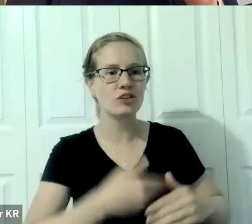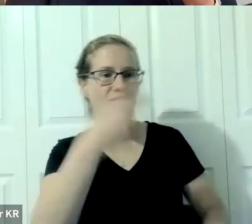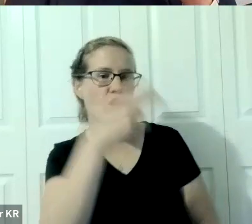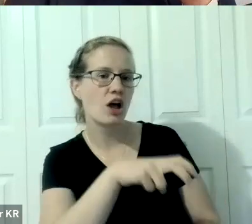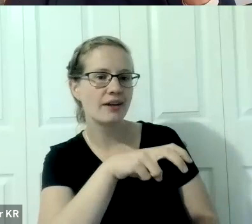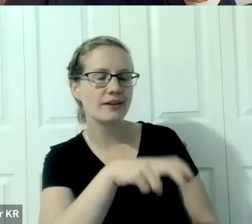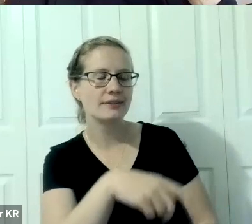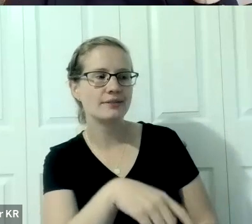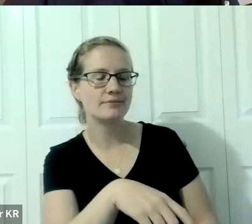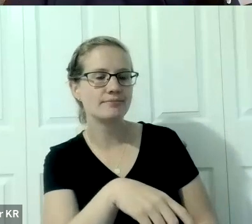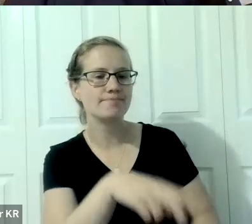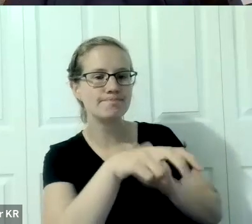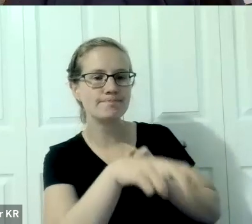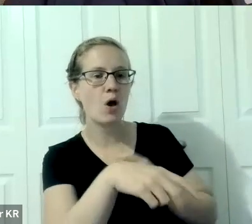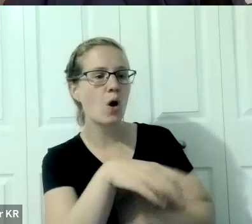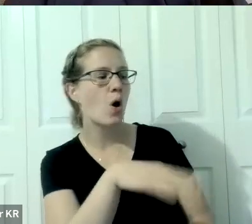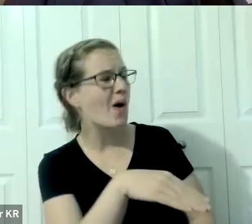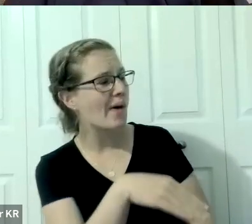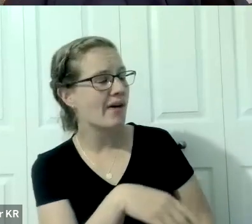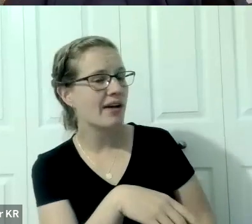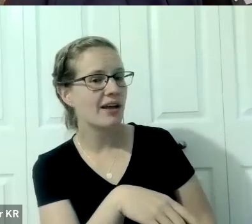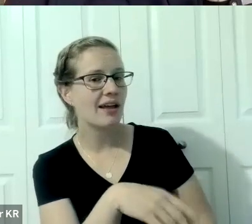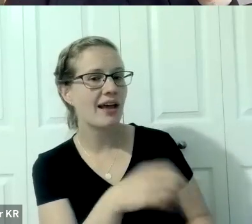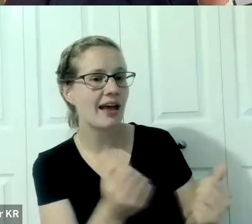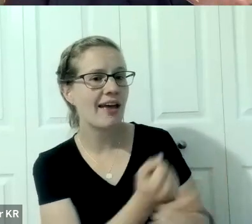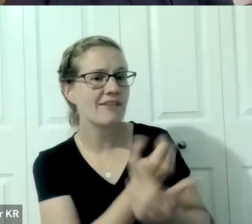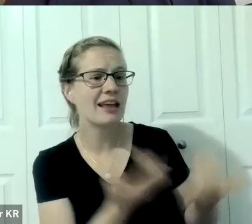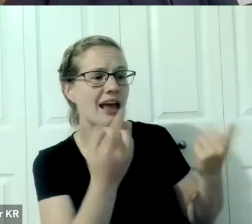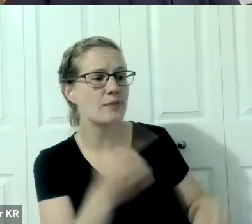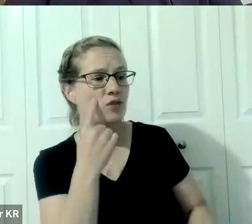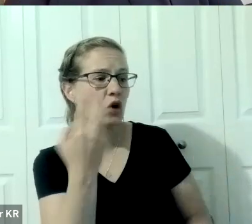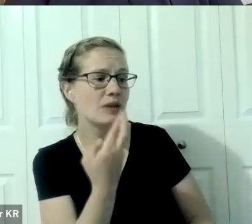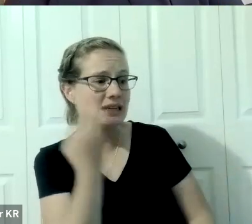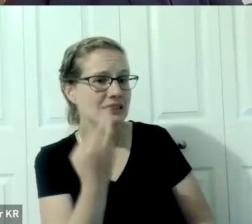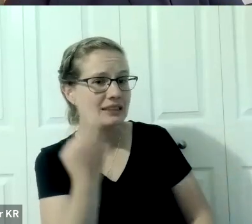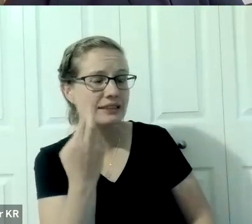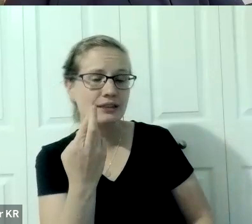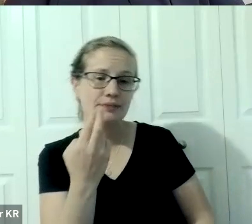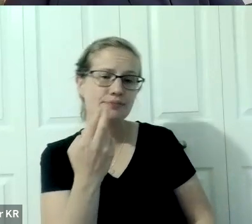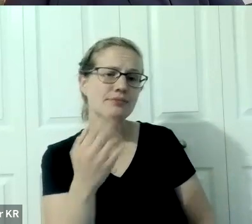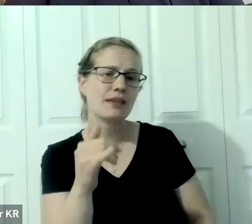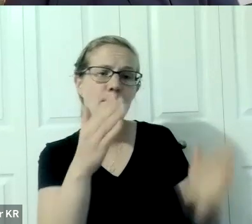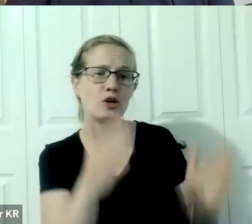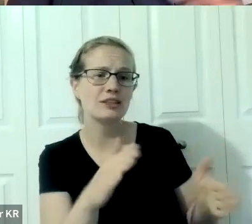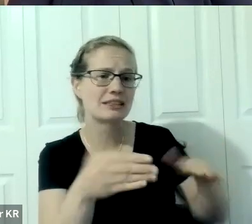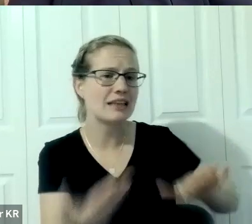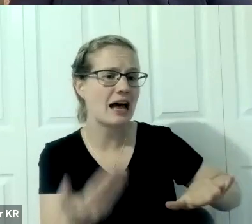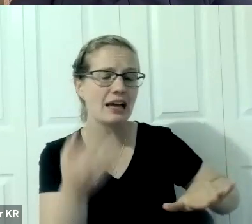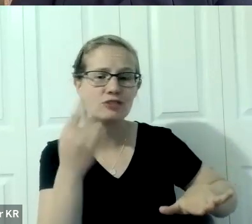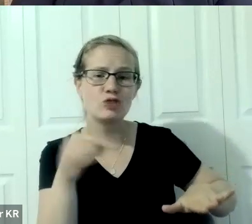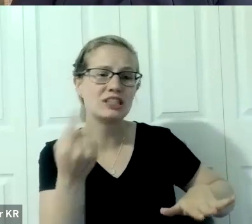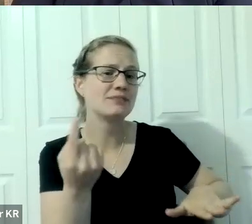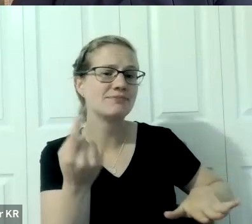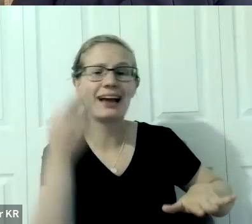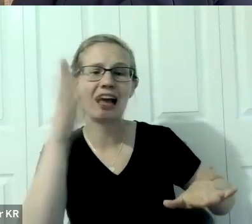the person, well, you know, everything happens for a reason, and the person dying is just, you know,